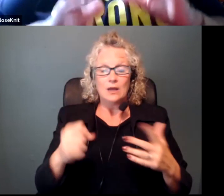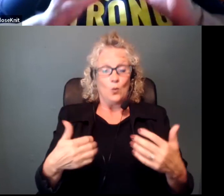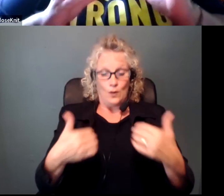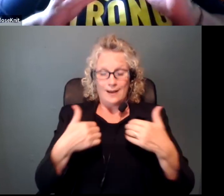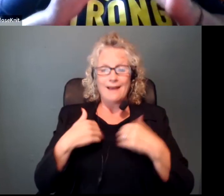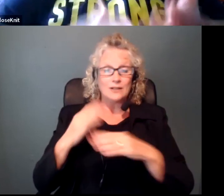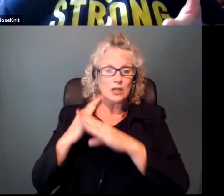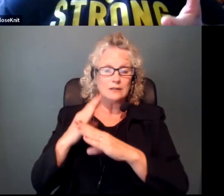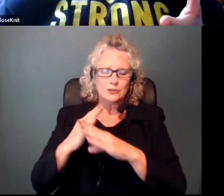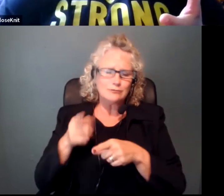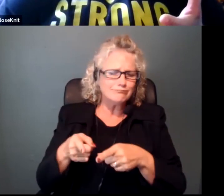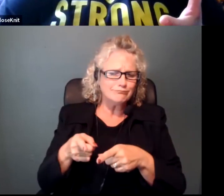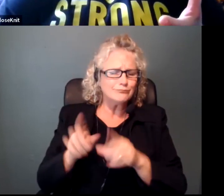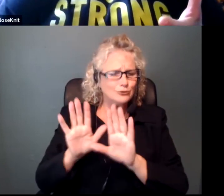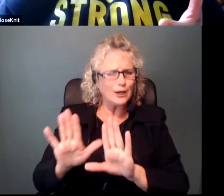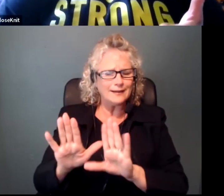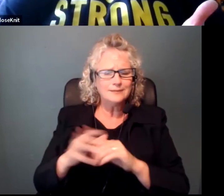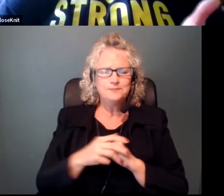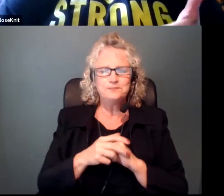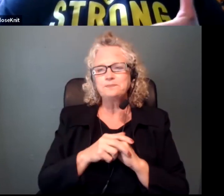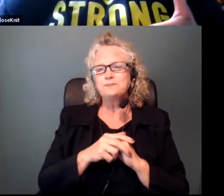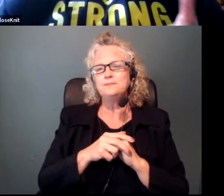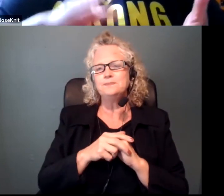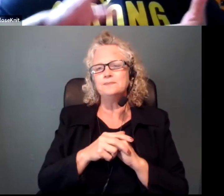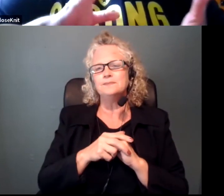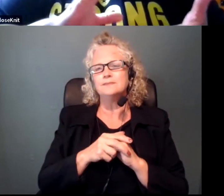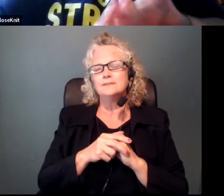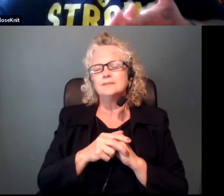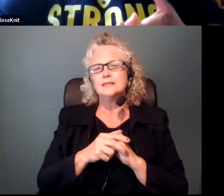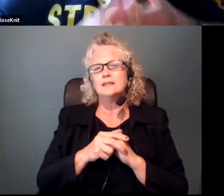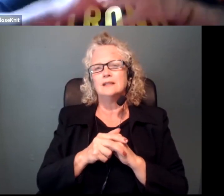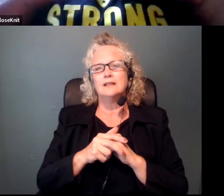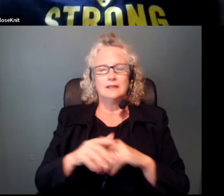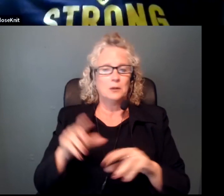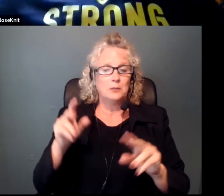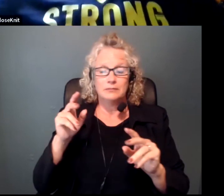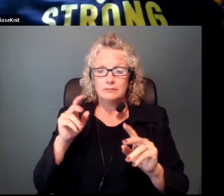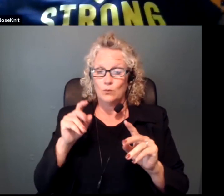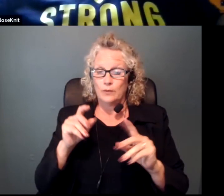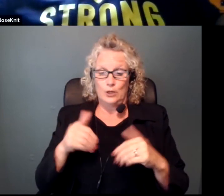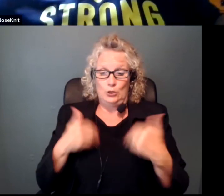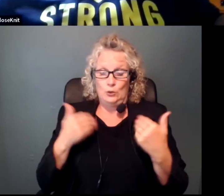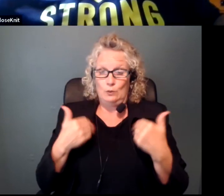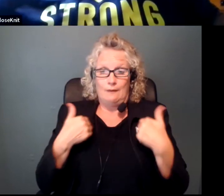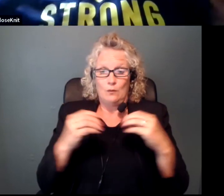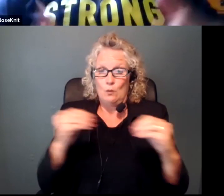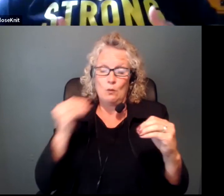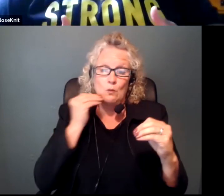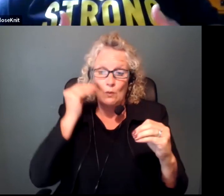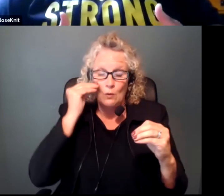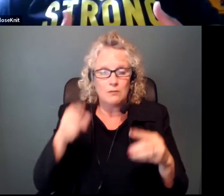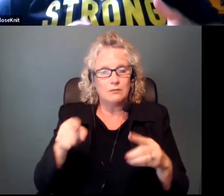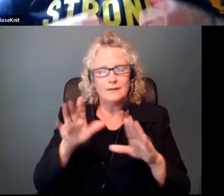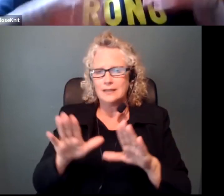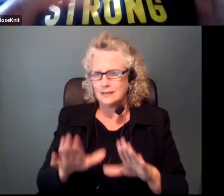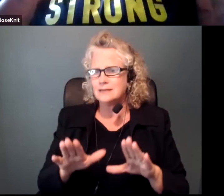great, right? Programs for youth facing homelessness, they're fantastic. We need all of the different avenues of addressing